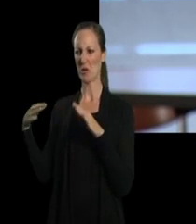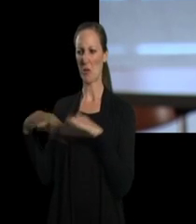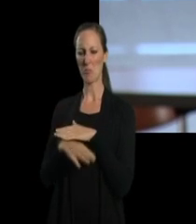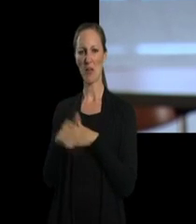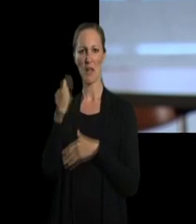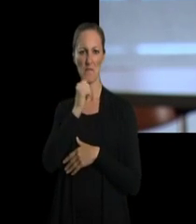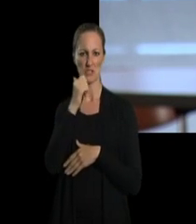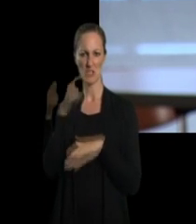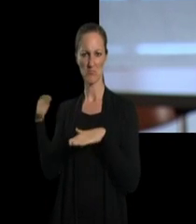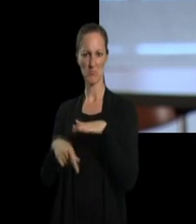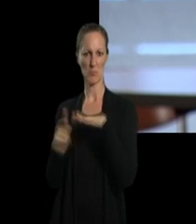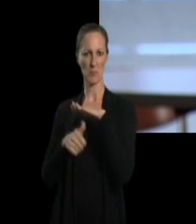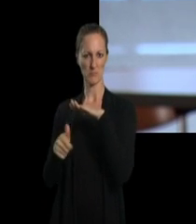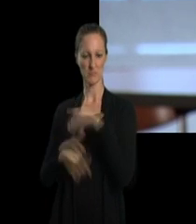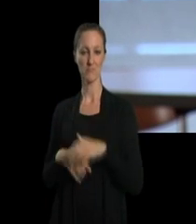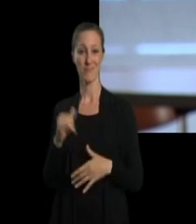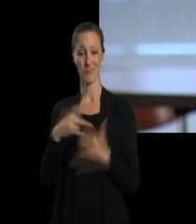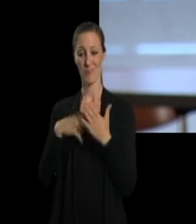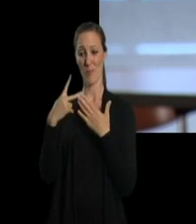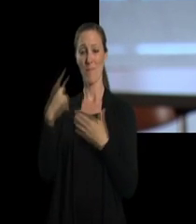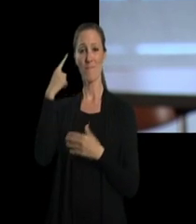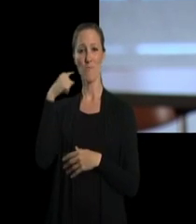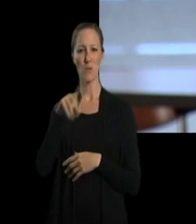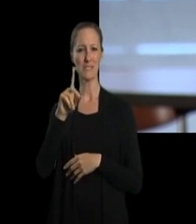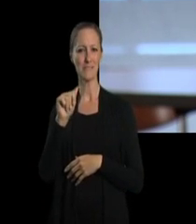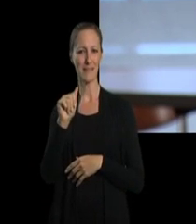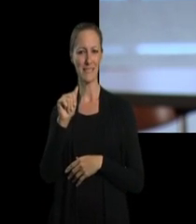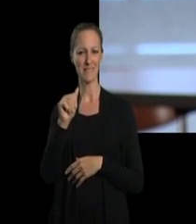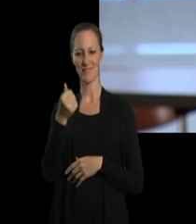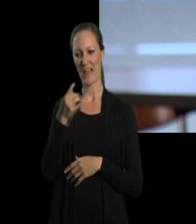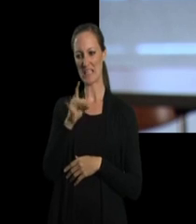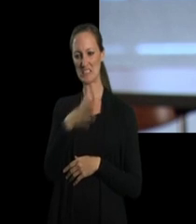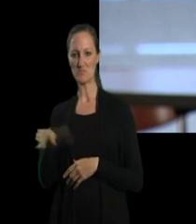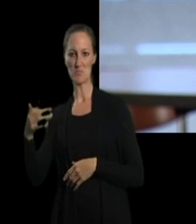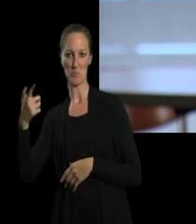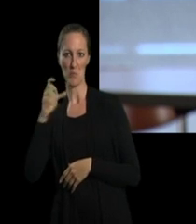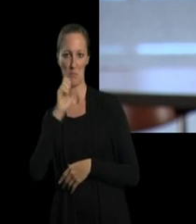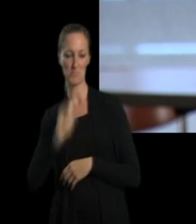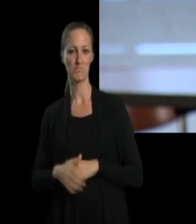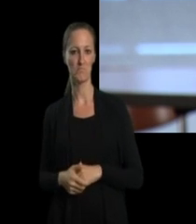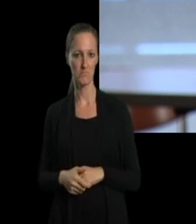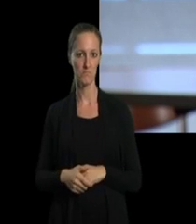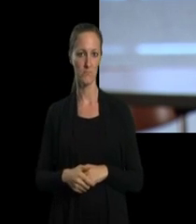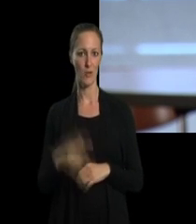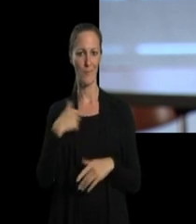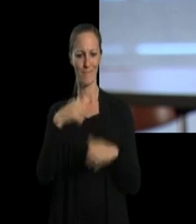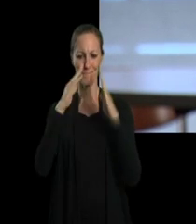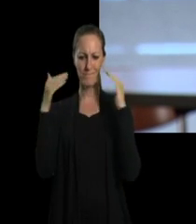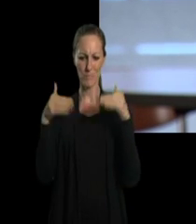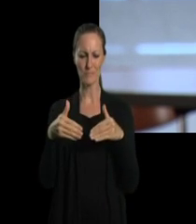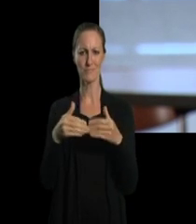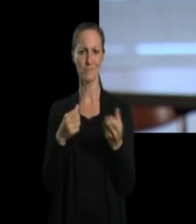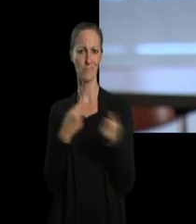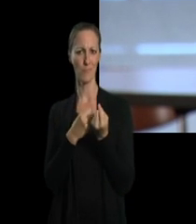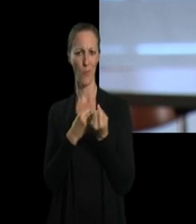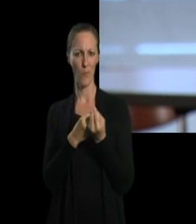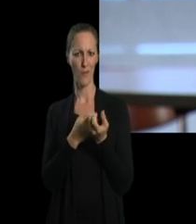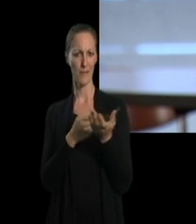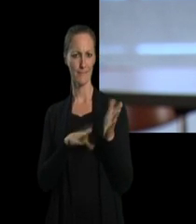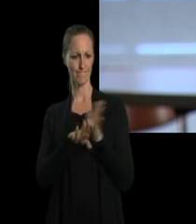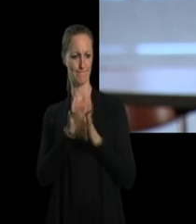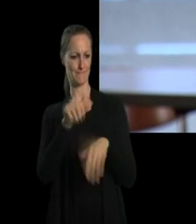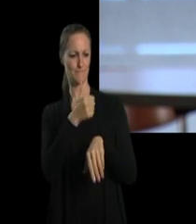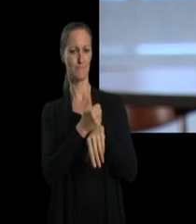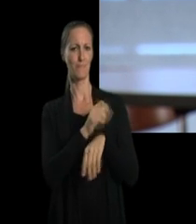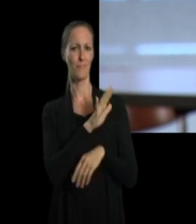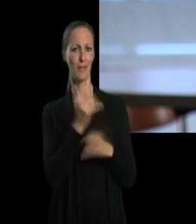called Transition Plus, and it's a program for young adults with disabilities, 18 to 21. And we focus on supporting